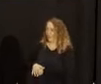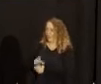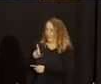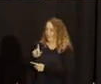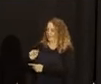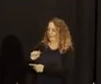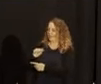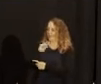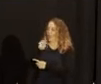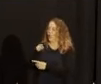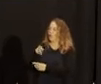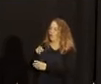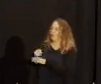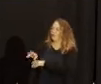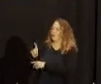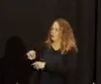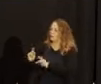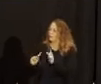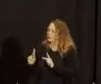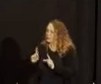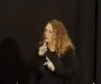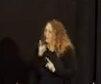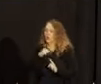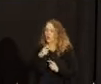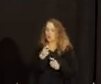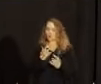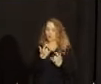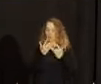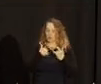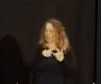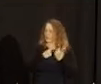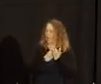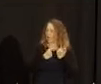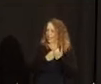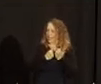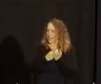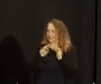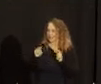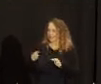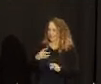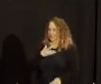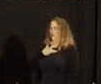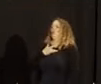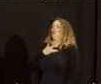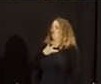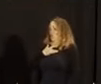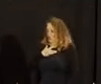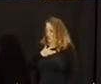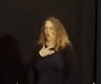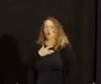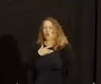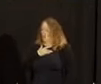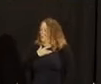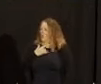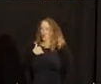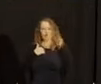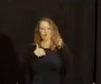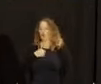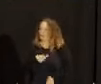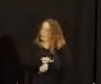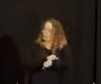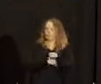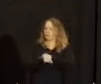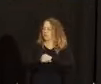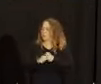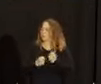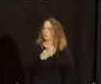only disabled people, but those who love us and our allies really came through during COVID.